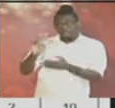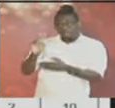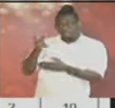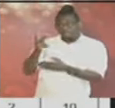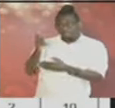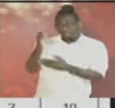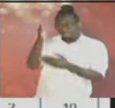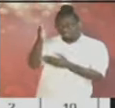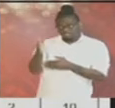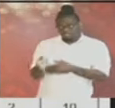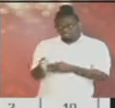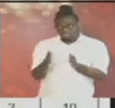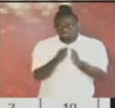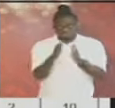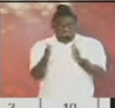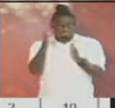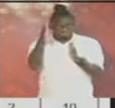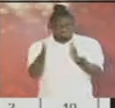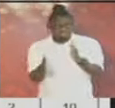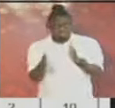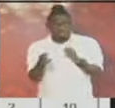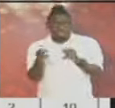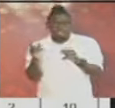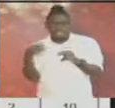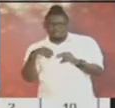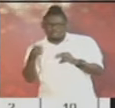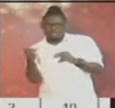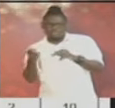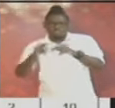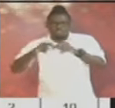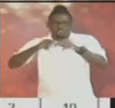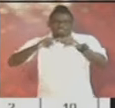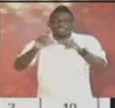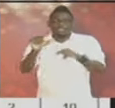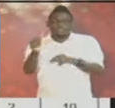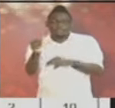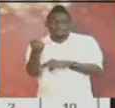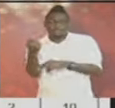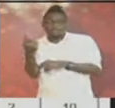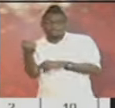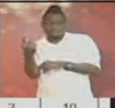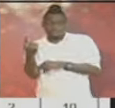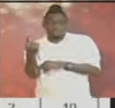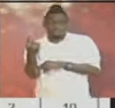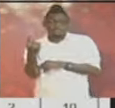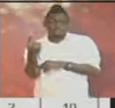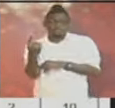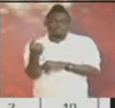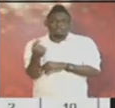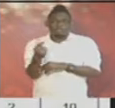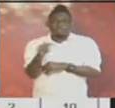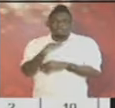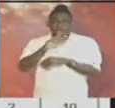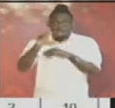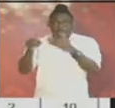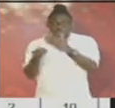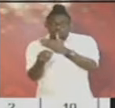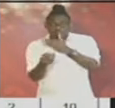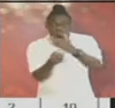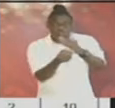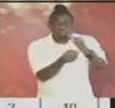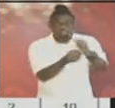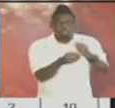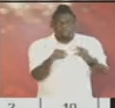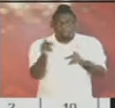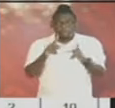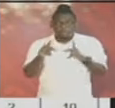subsequent increase during epidemiological weeks 10 and 11. Now, as we look at the total number of cases within the clusters, we also see that dip during